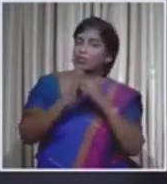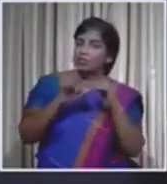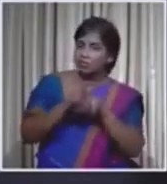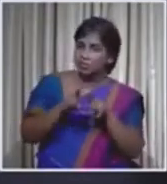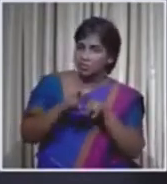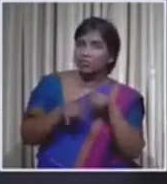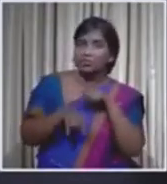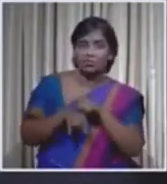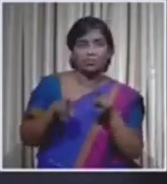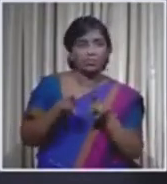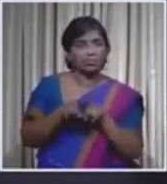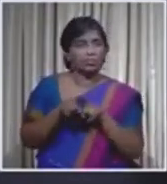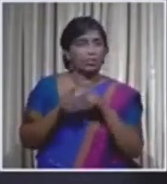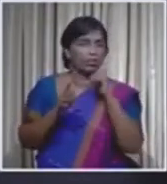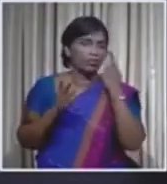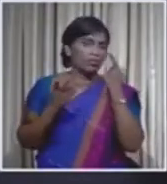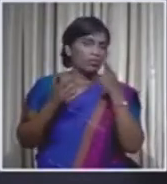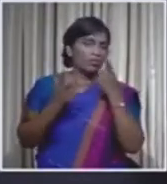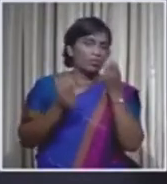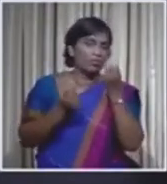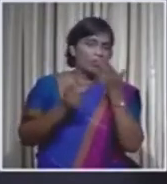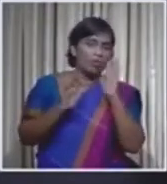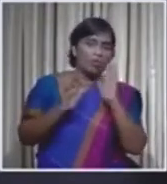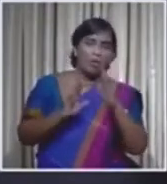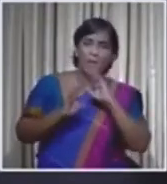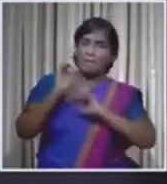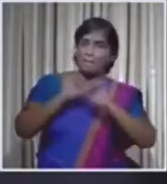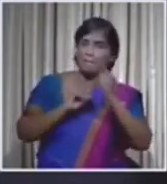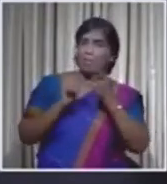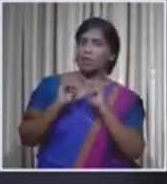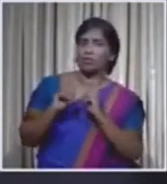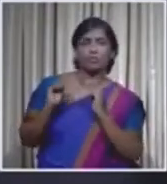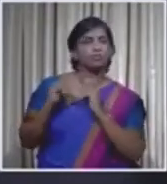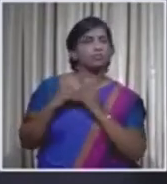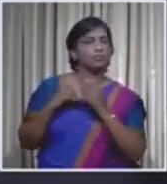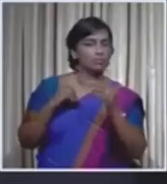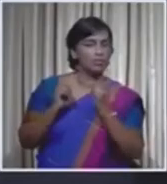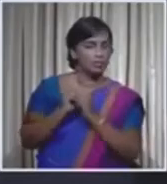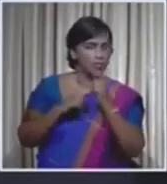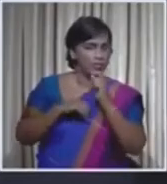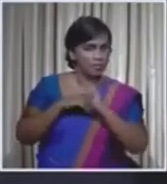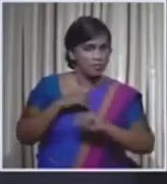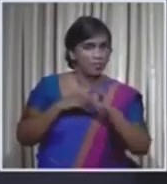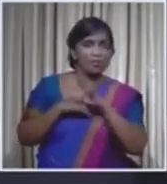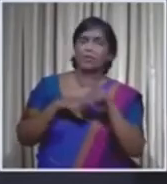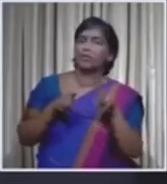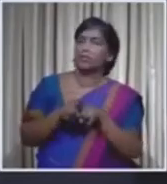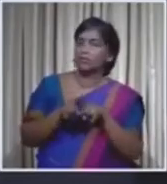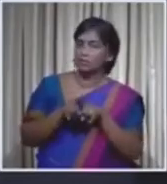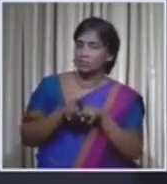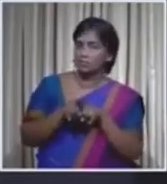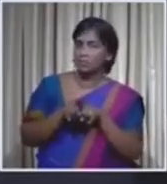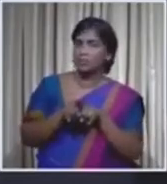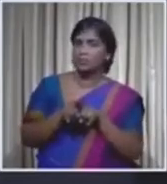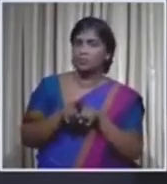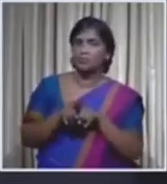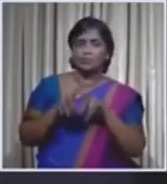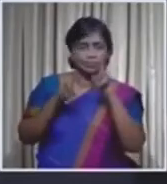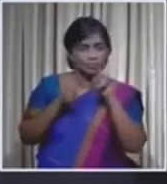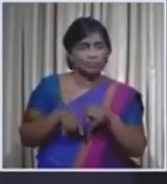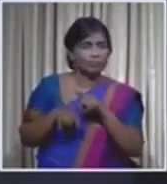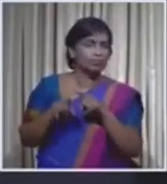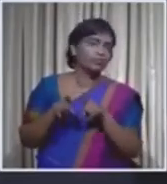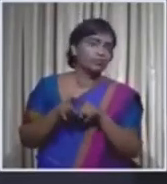exchange rates to endeavor to direct its economic financial policies towards the objective of fostering orderly economic growth